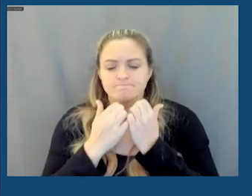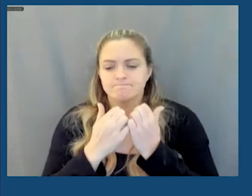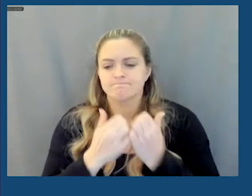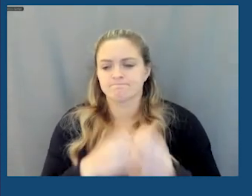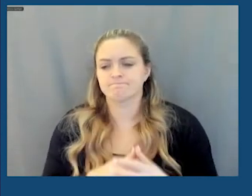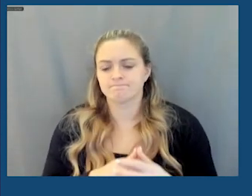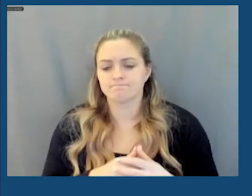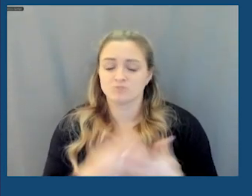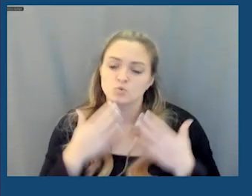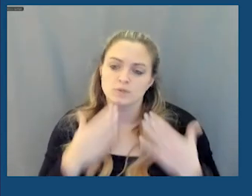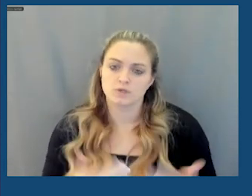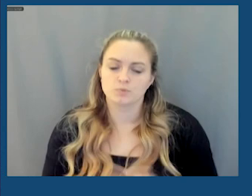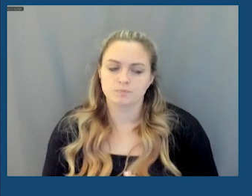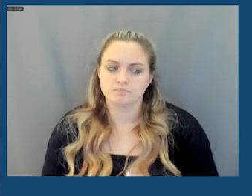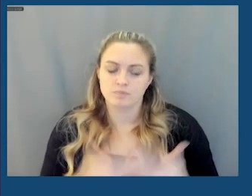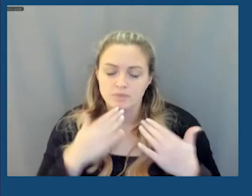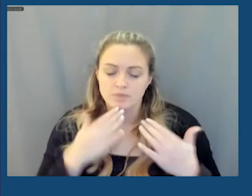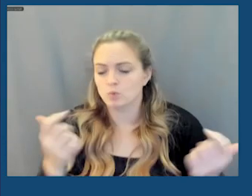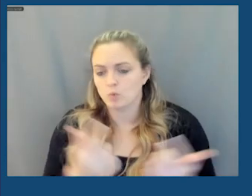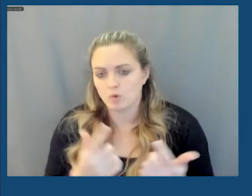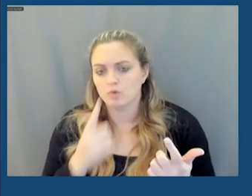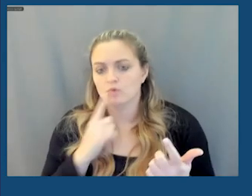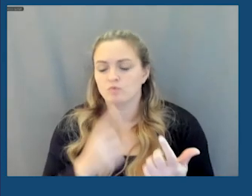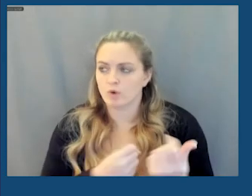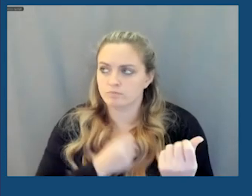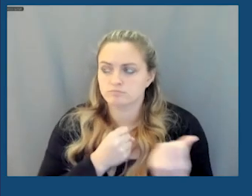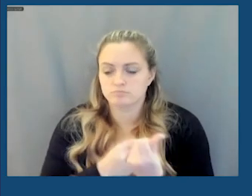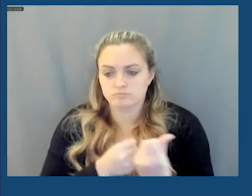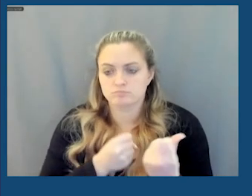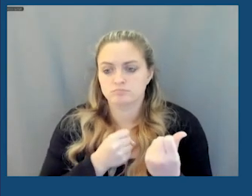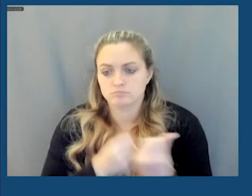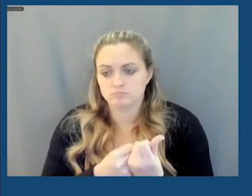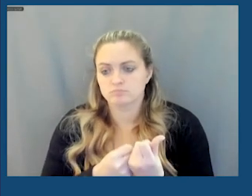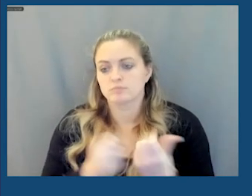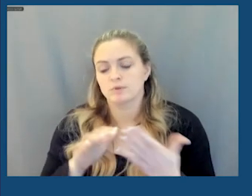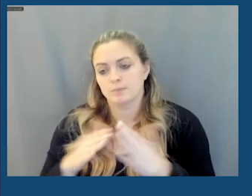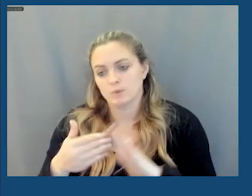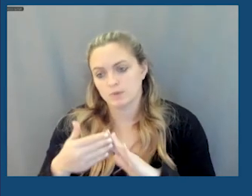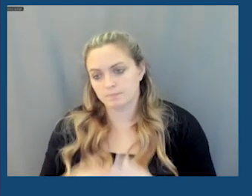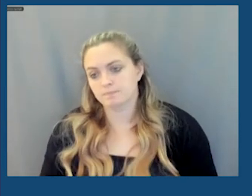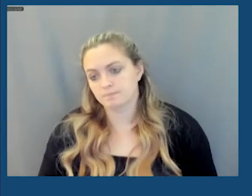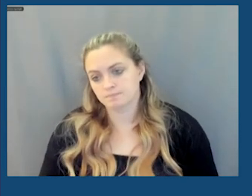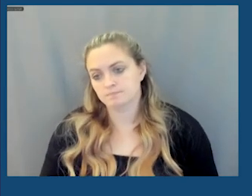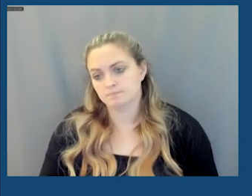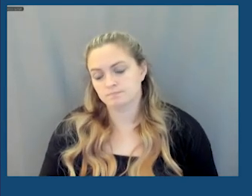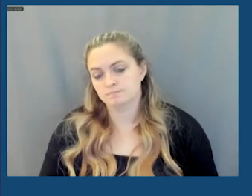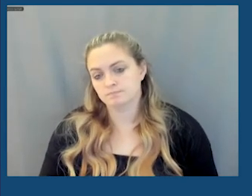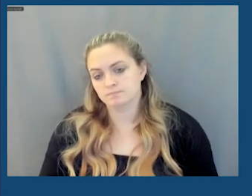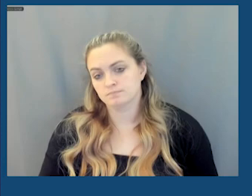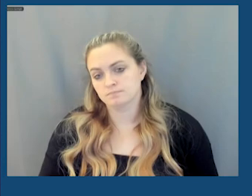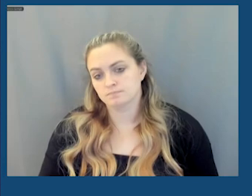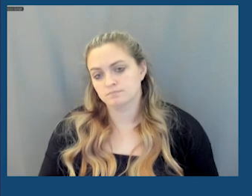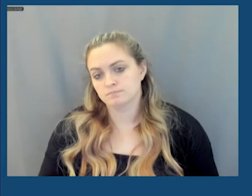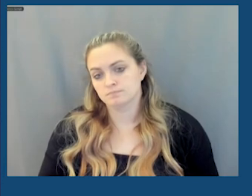you all for standing behind our communities.